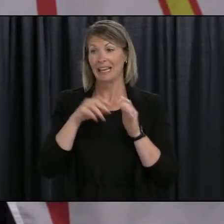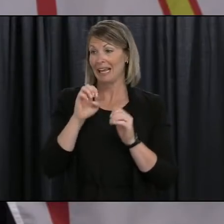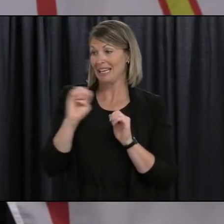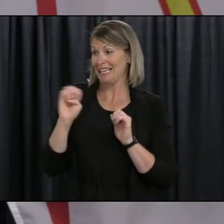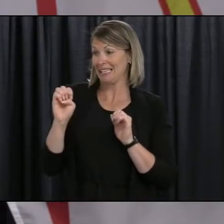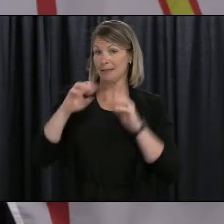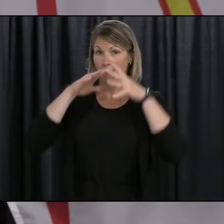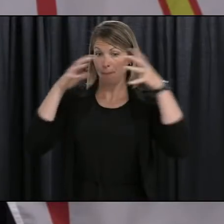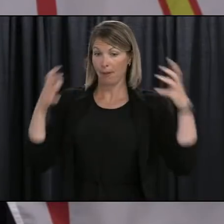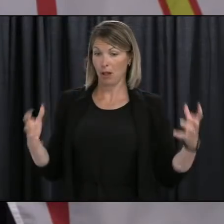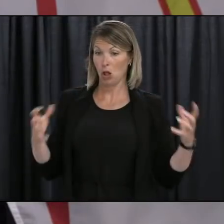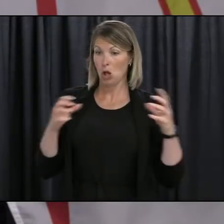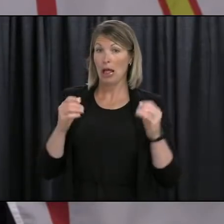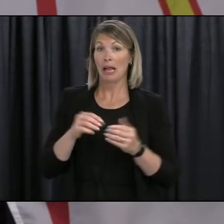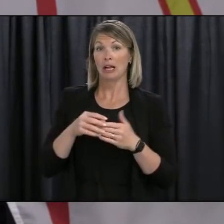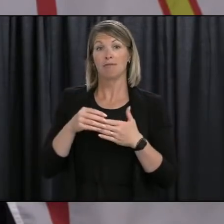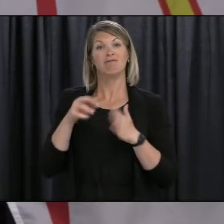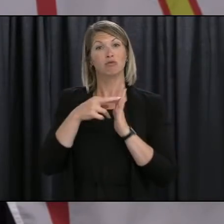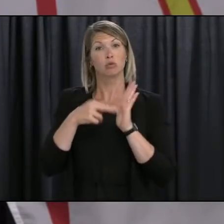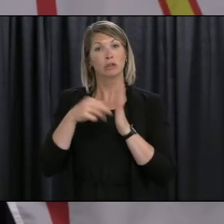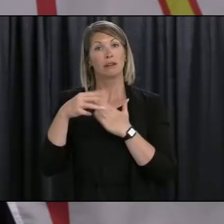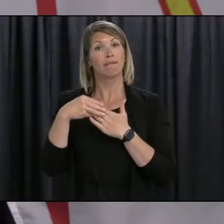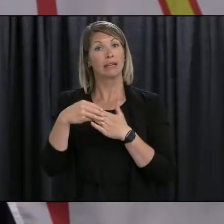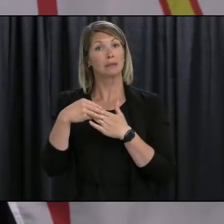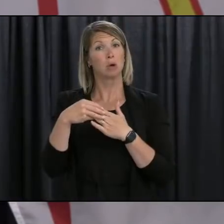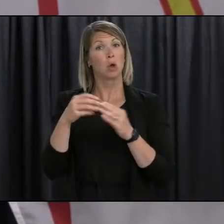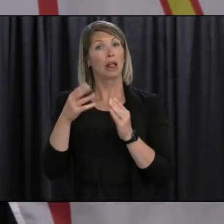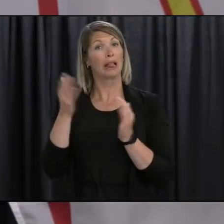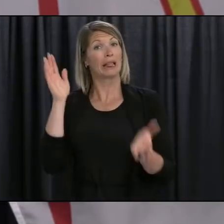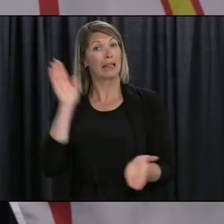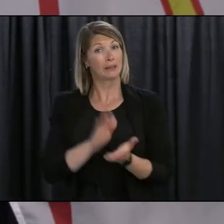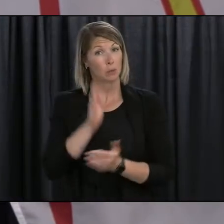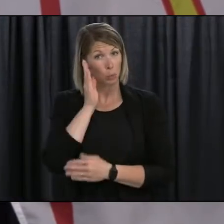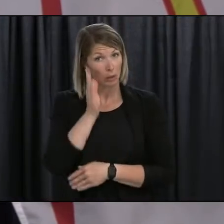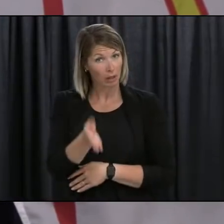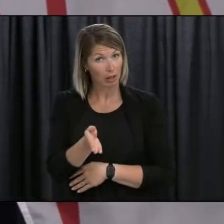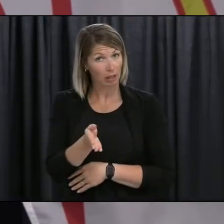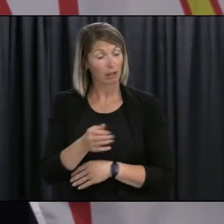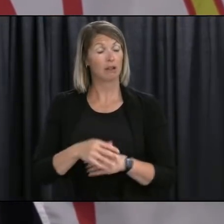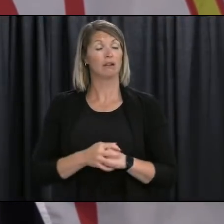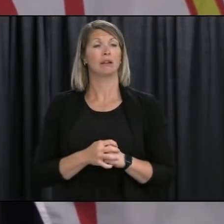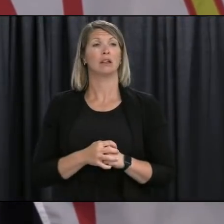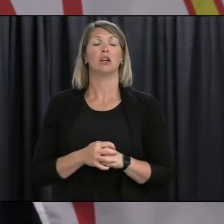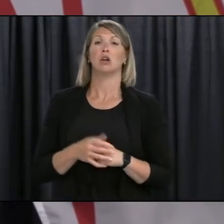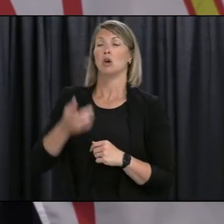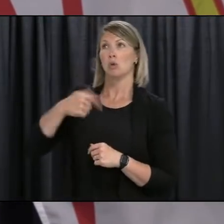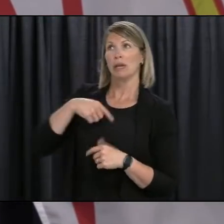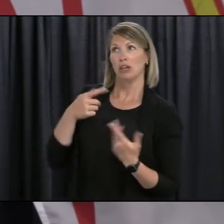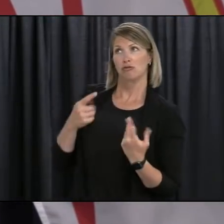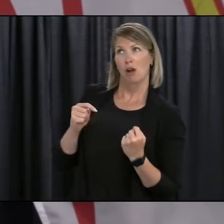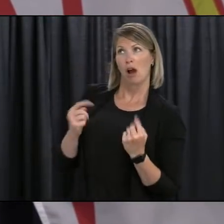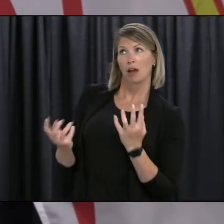put guidelines in place to try to reduce the risk as much as possible, recognizing